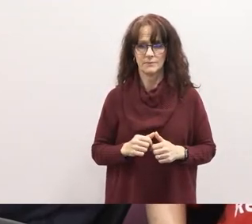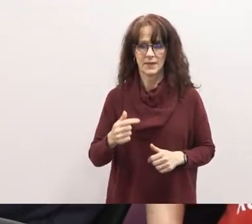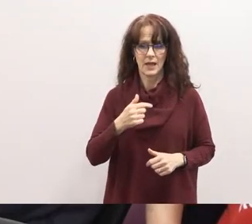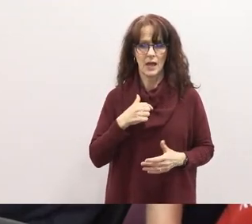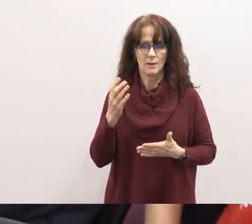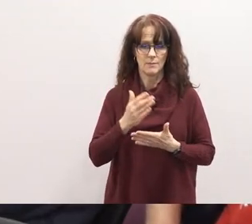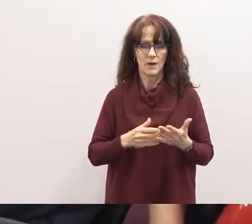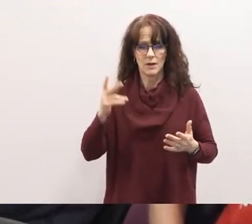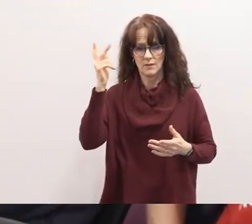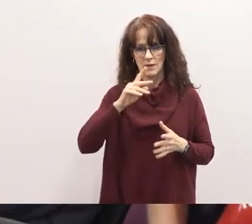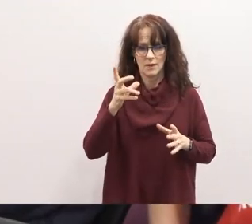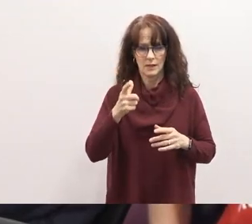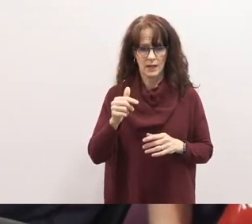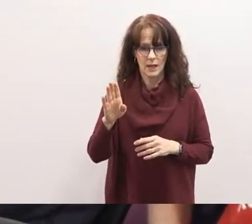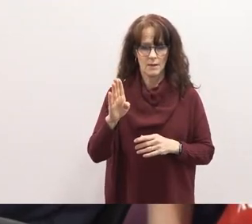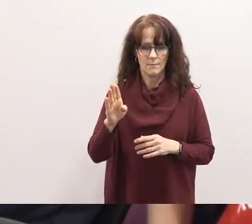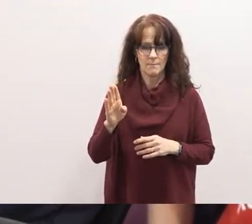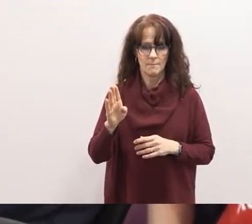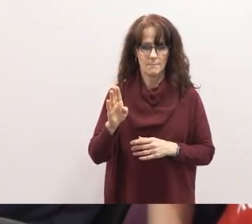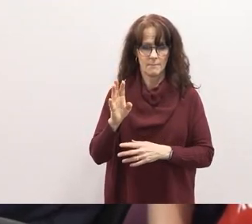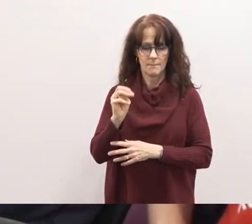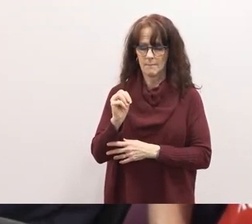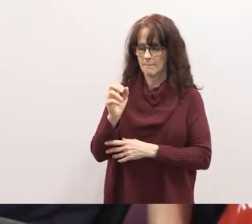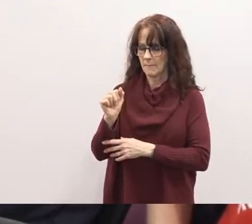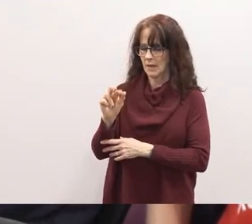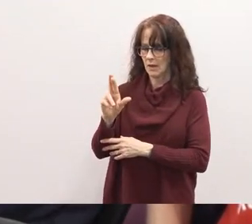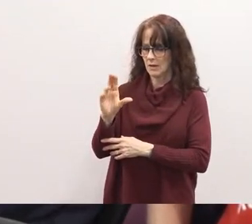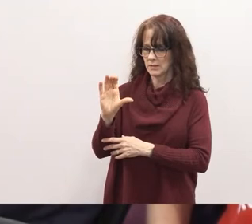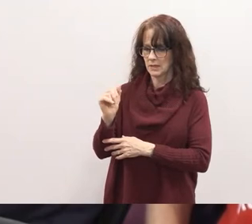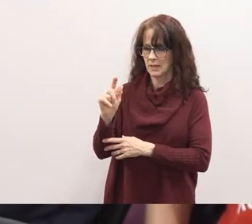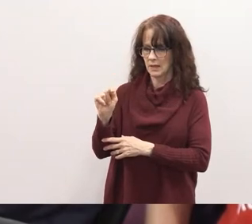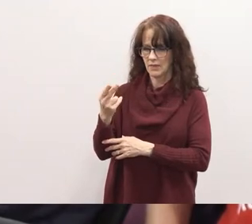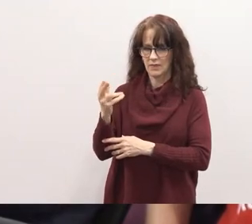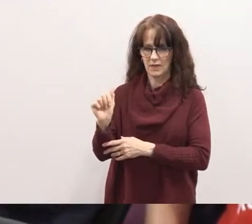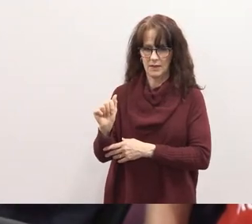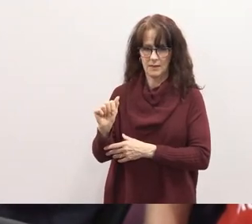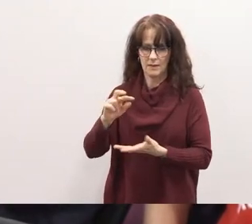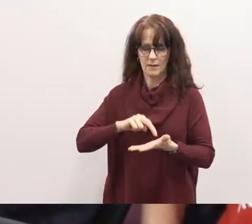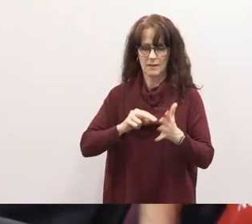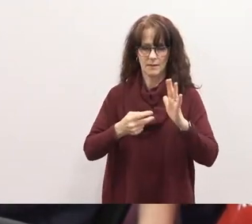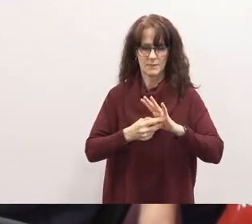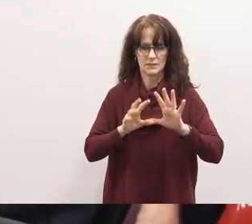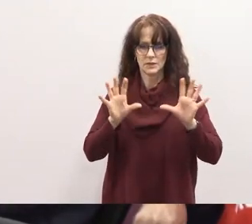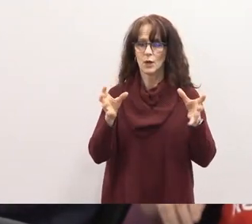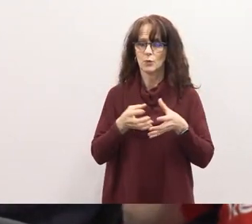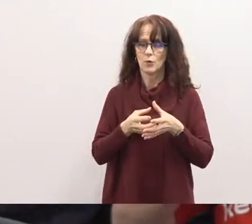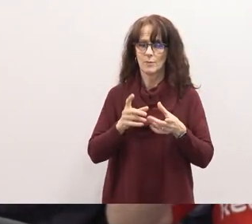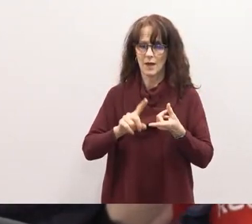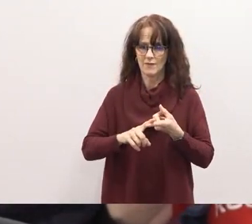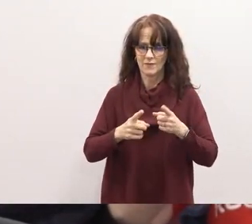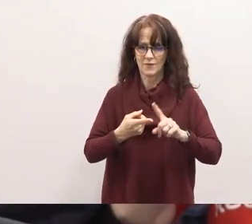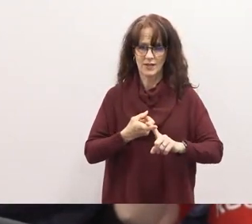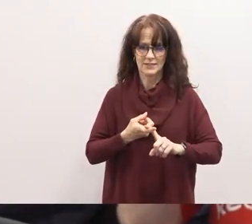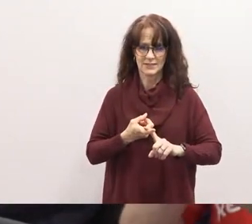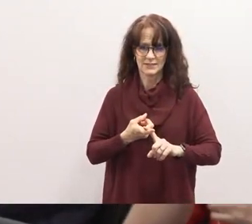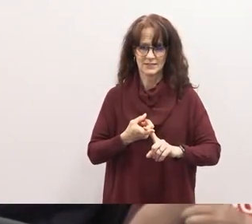part of the Filipino club, Barkada, and this translates to a group of friends.